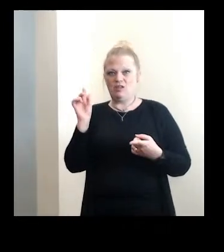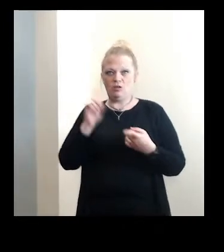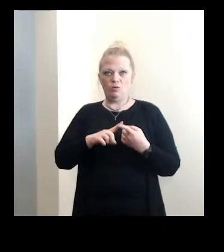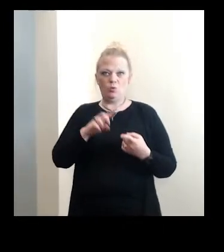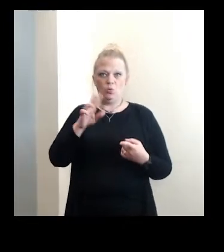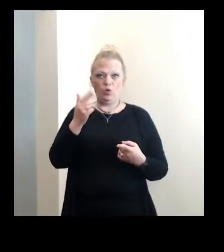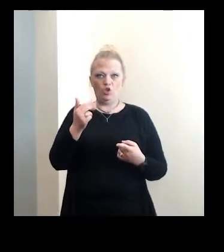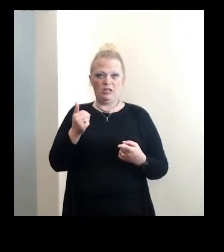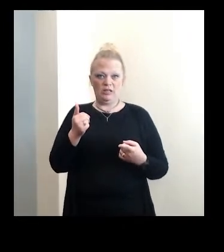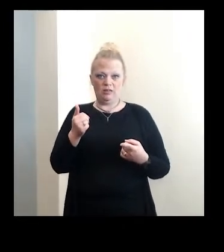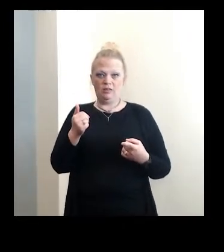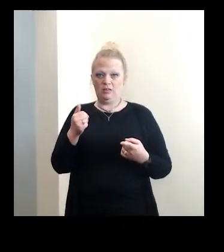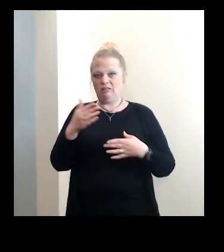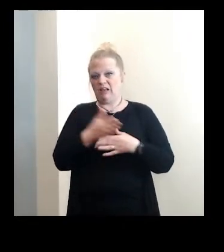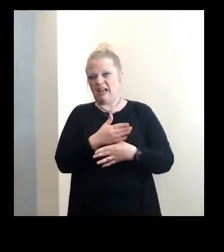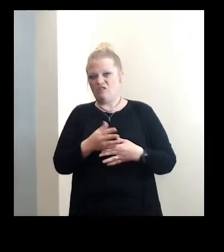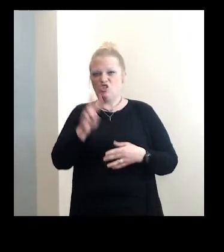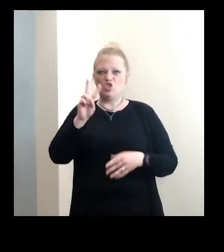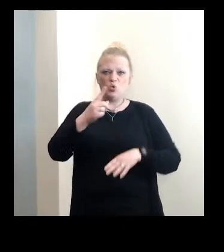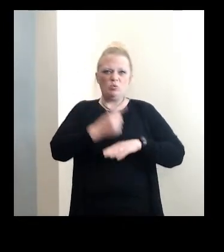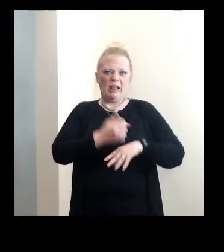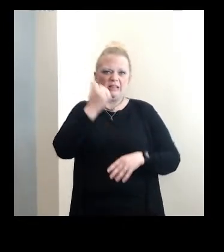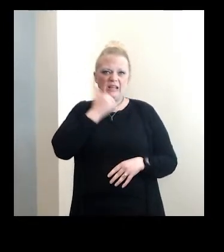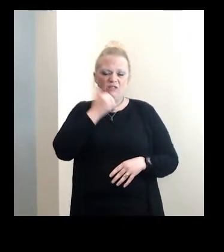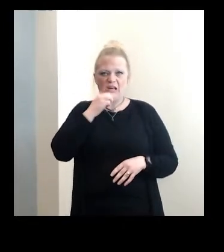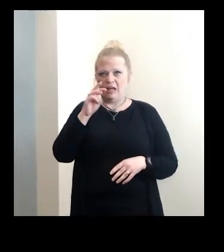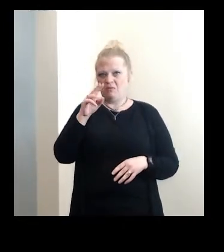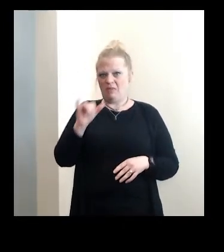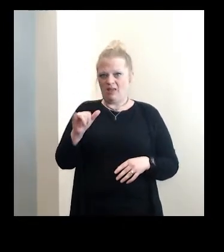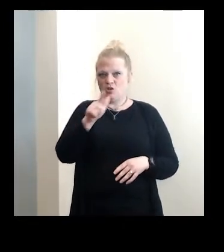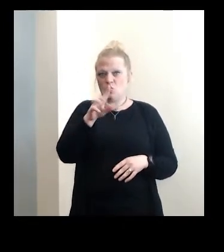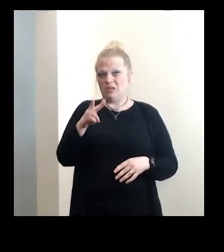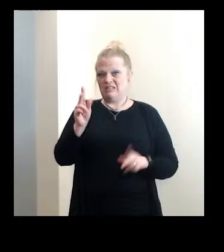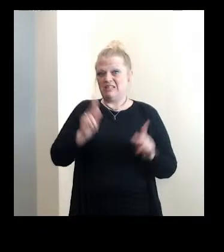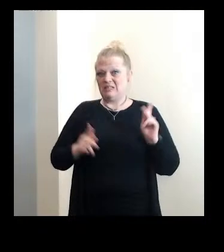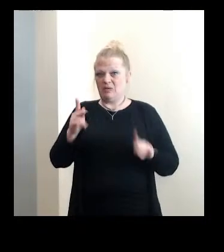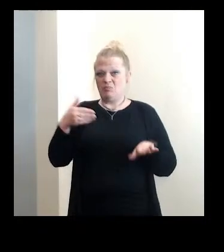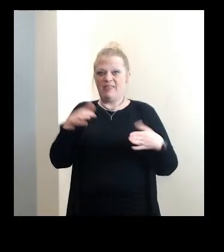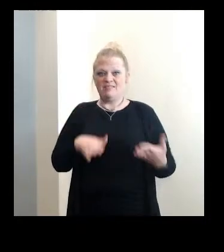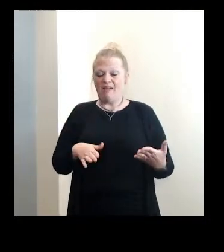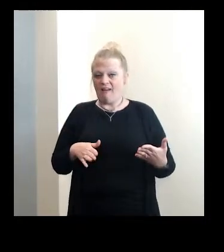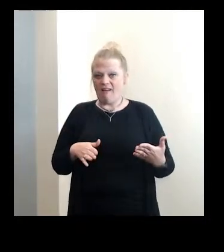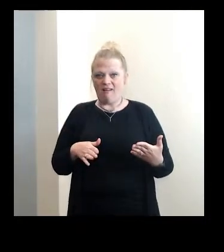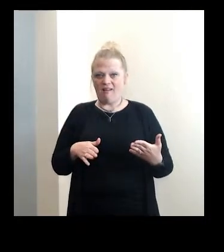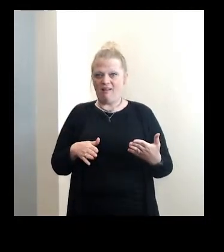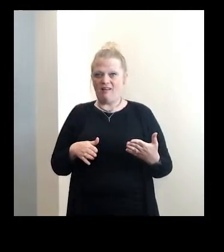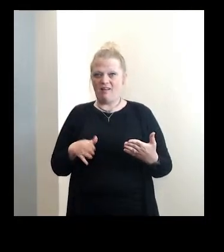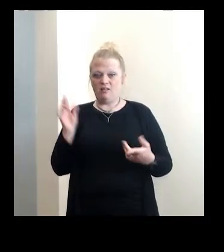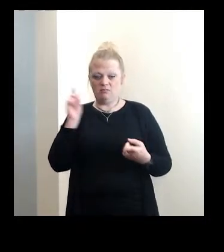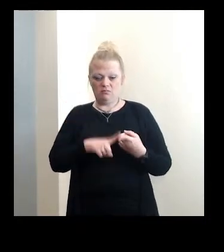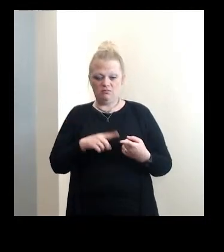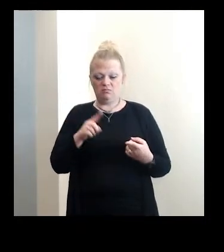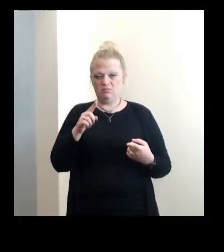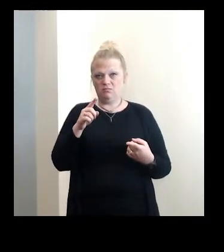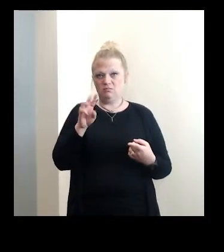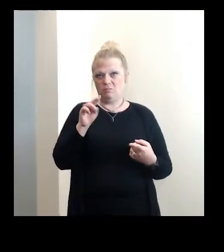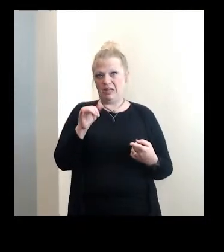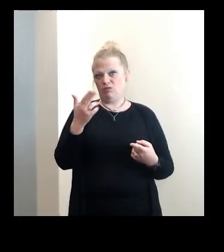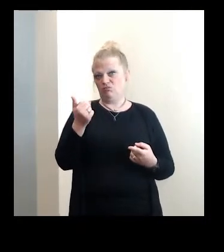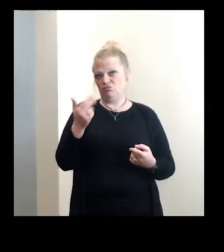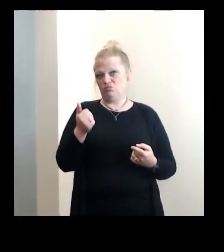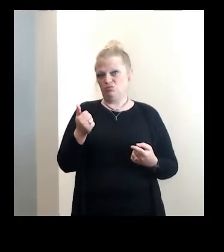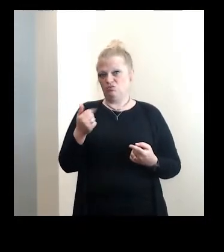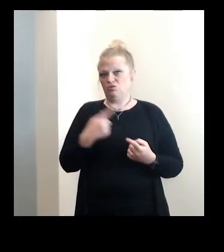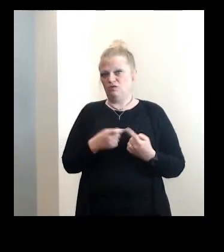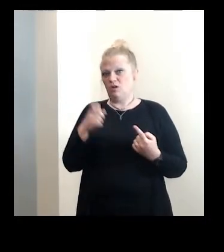13th. We're averaging 2 deaths a day in May. There's 26 people who had died through the 13th of May. Of